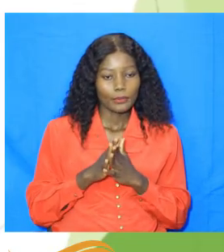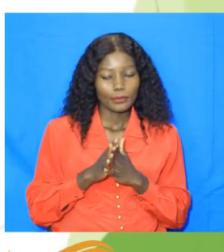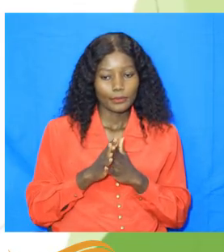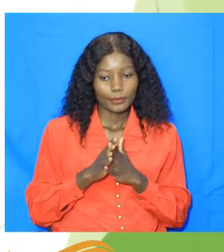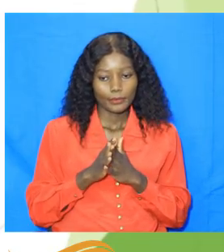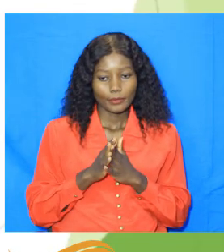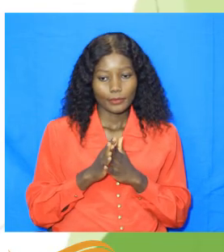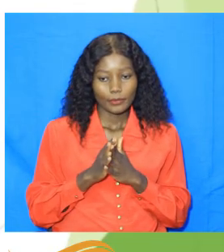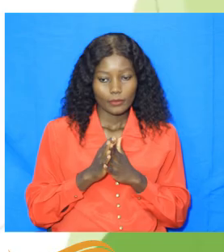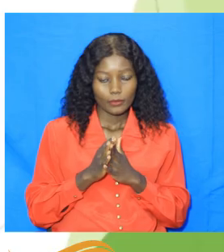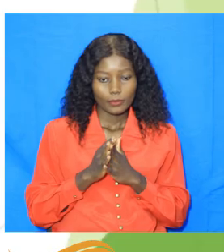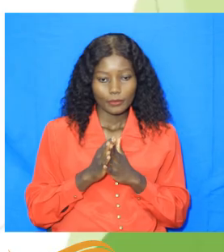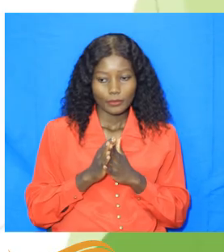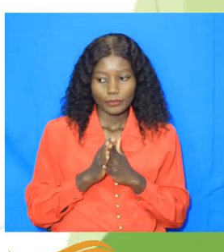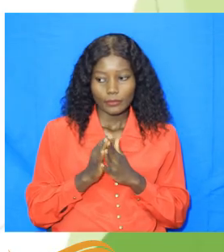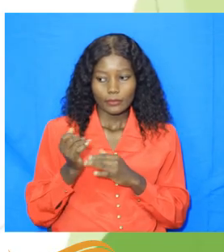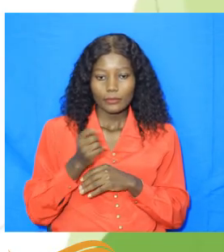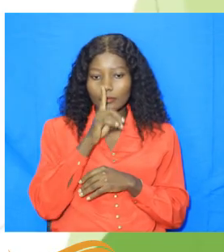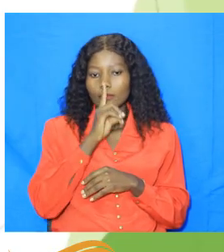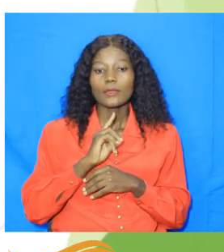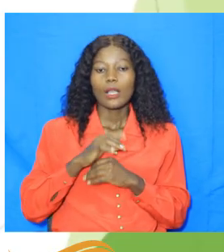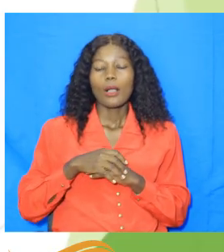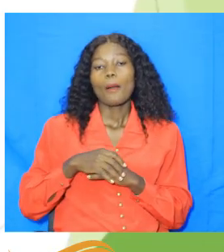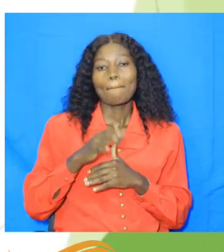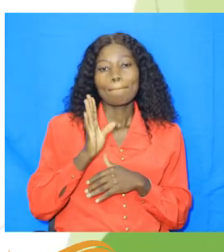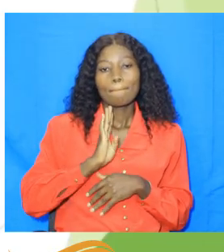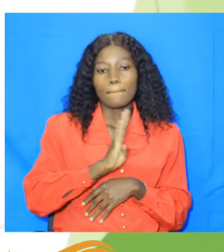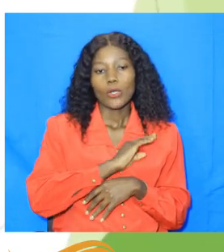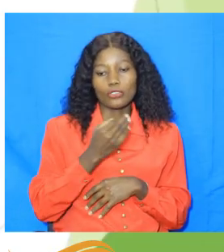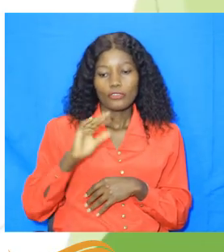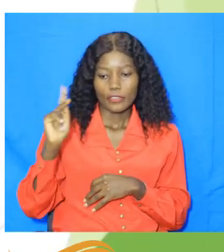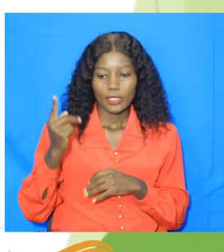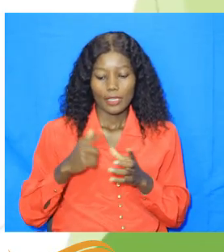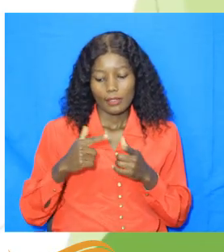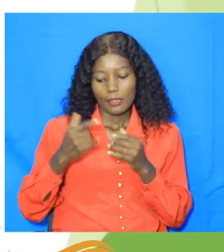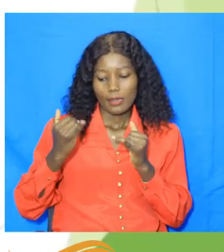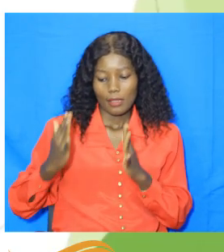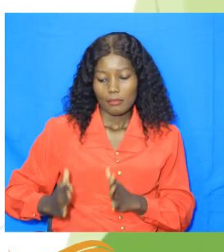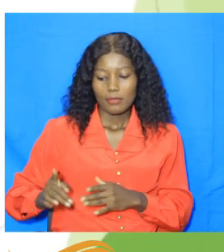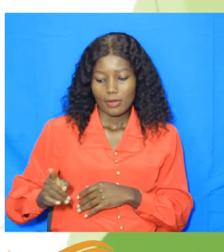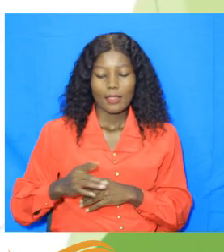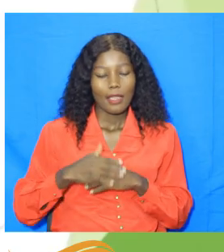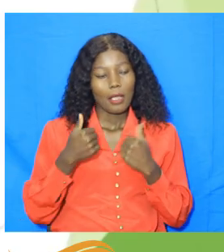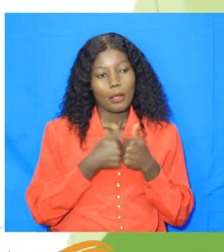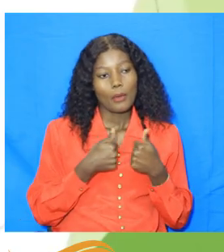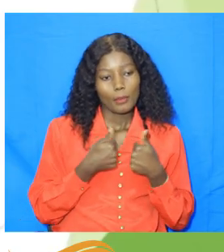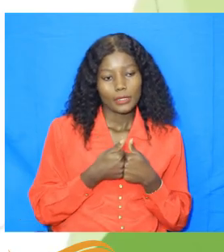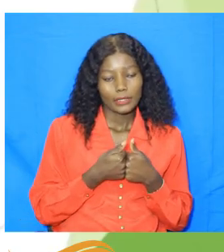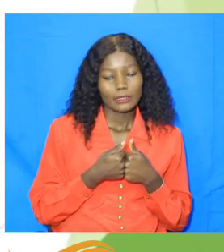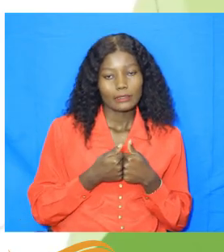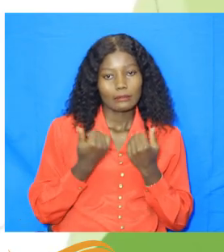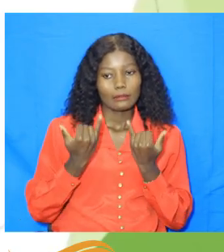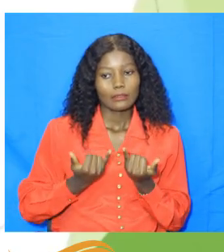Serials Board of Kenya, and an athlete from Serials is competing.